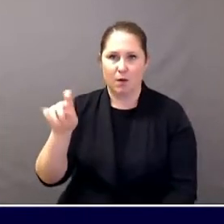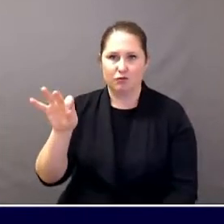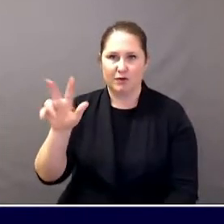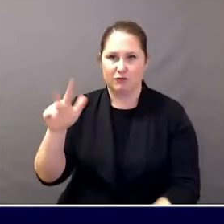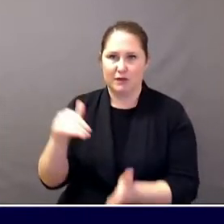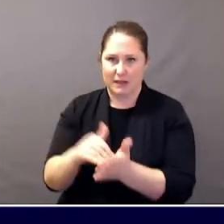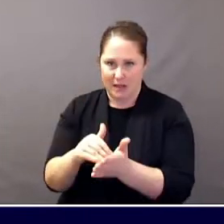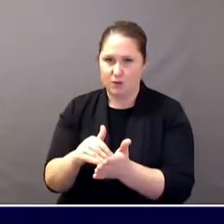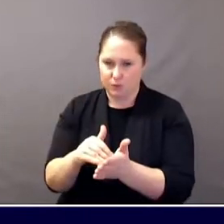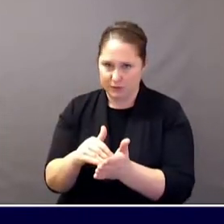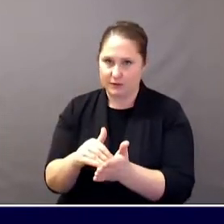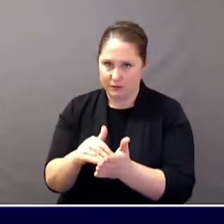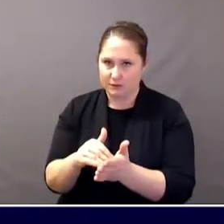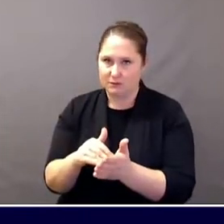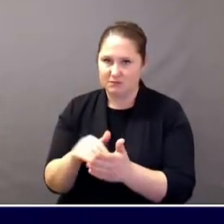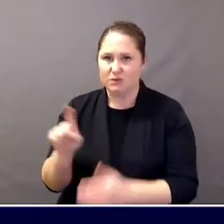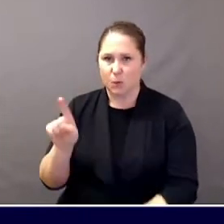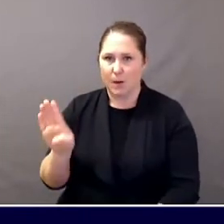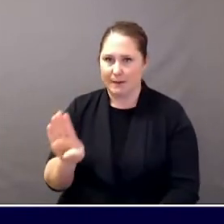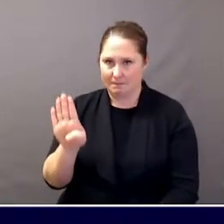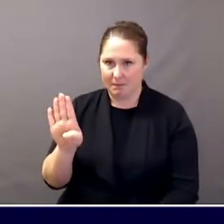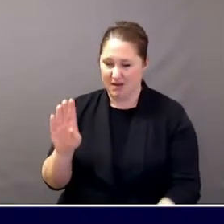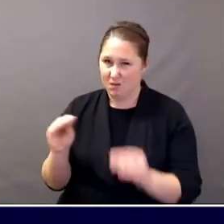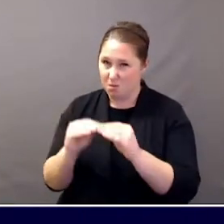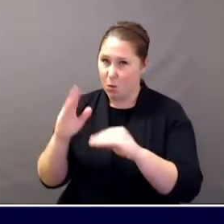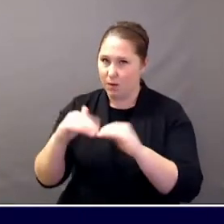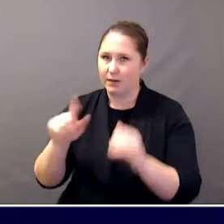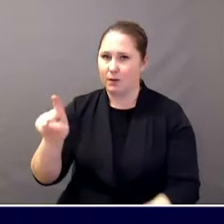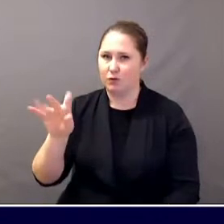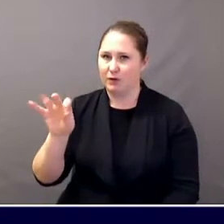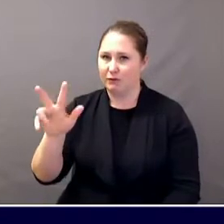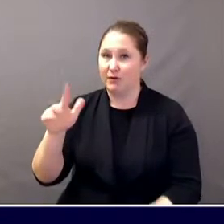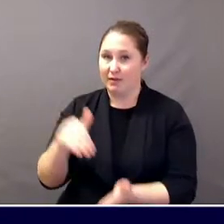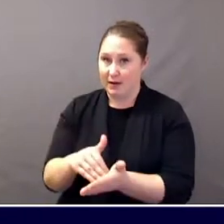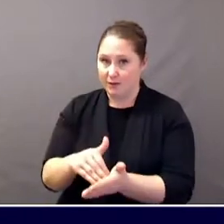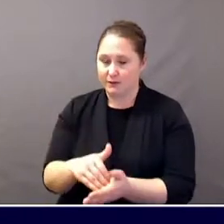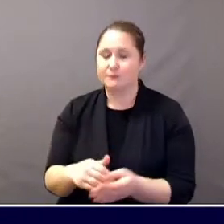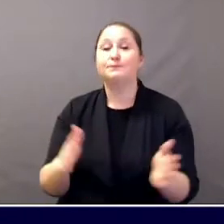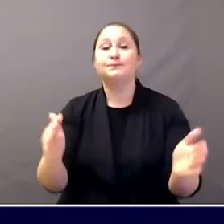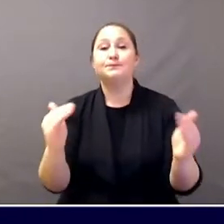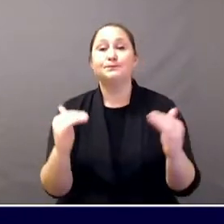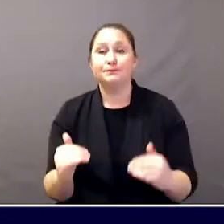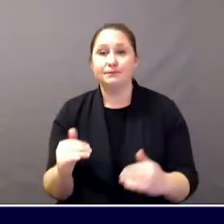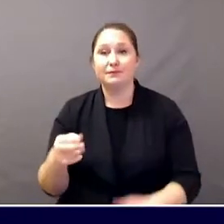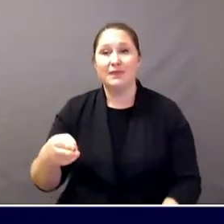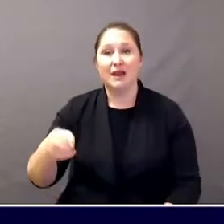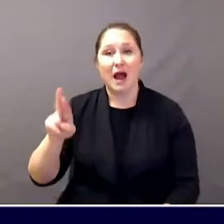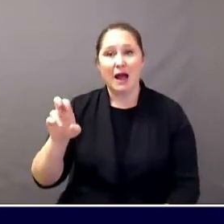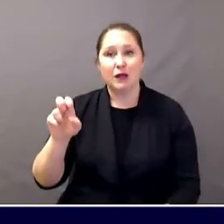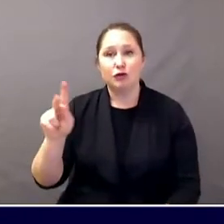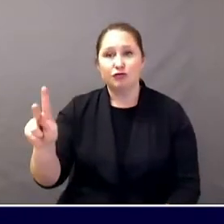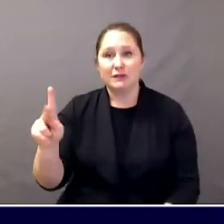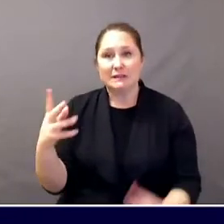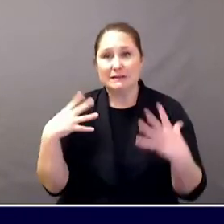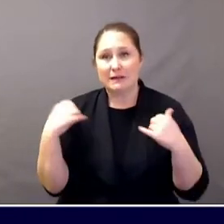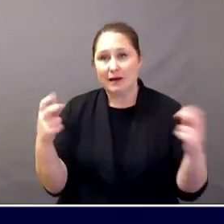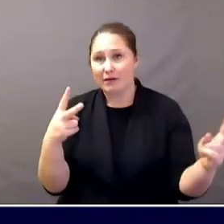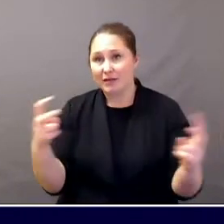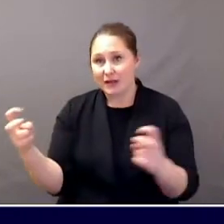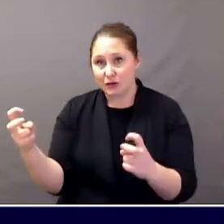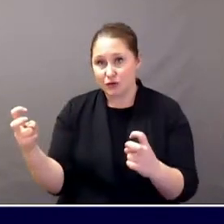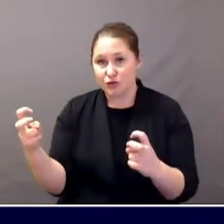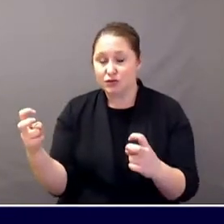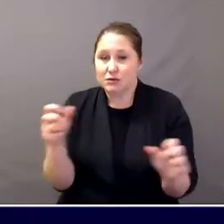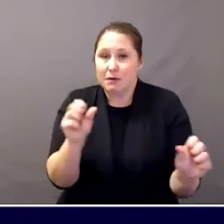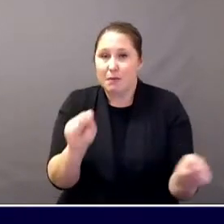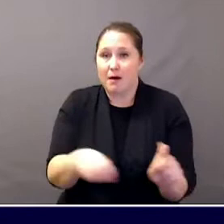Identifying who has the kinds of high-risk medical conditions that put them at higher risk of suffering and dying with COVID-19